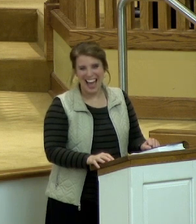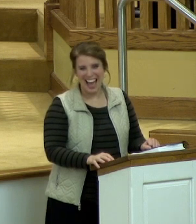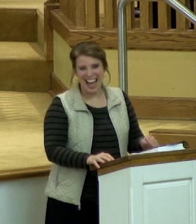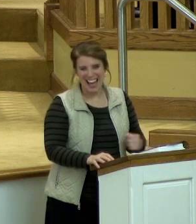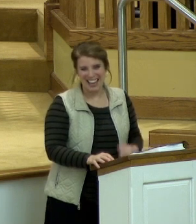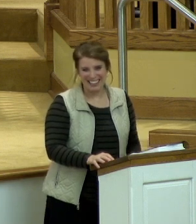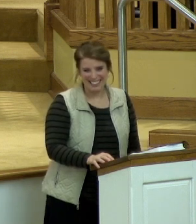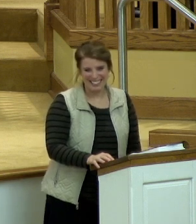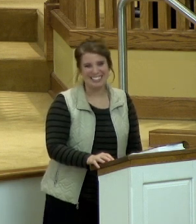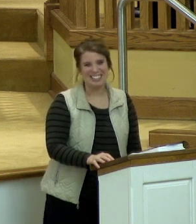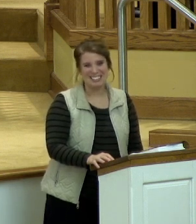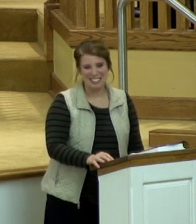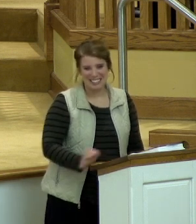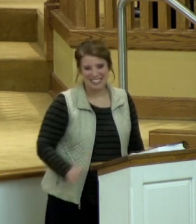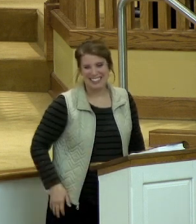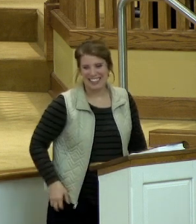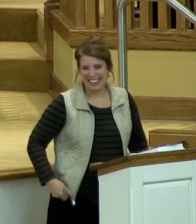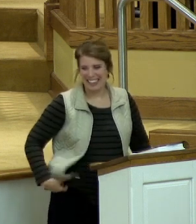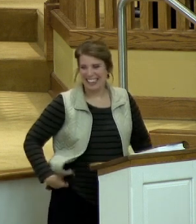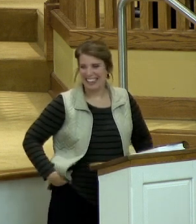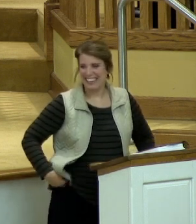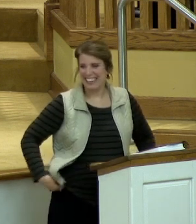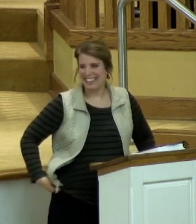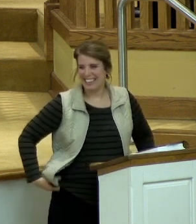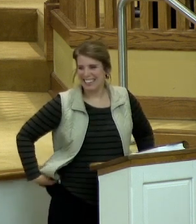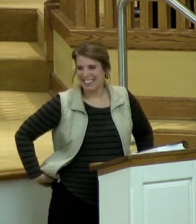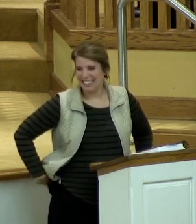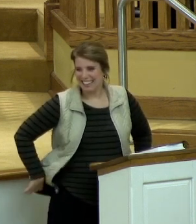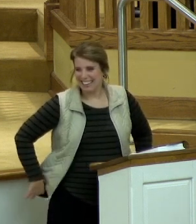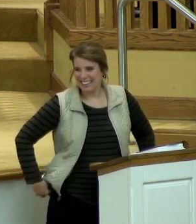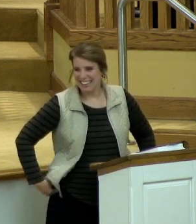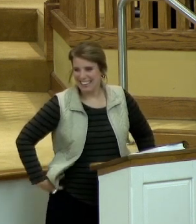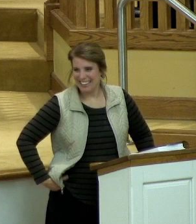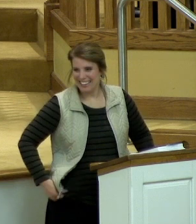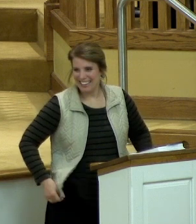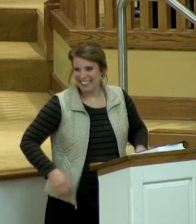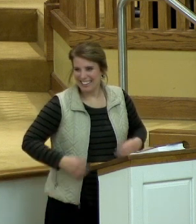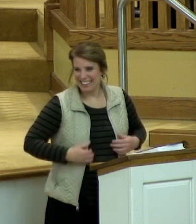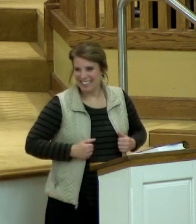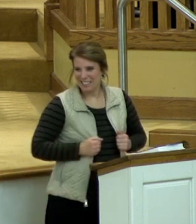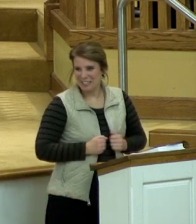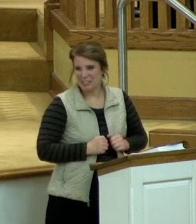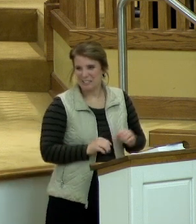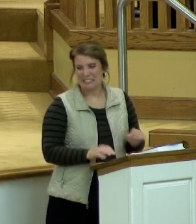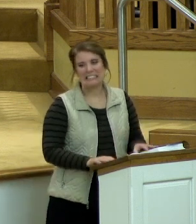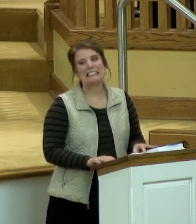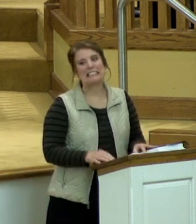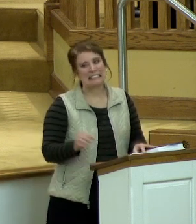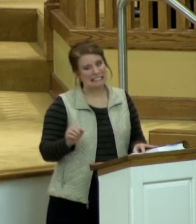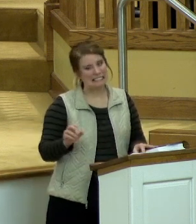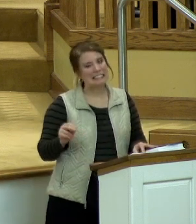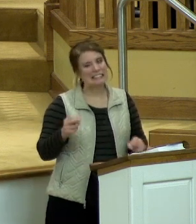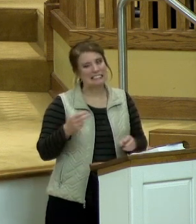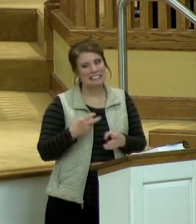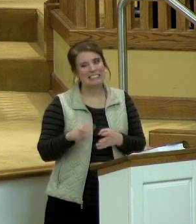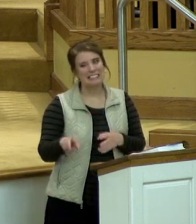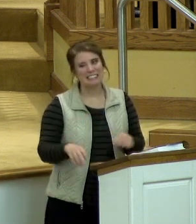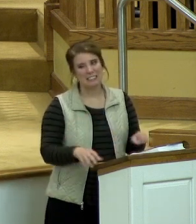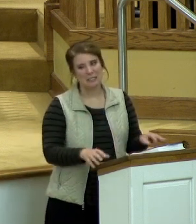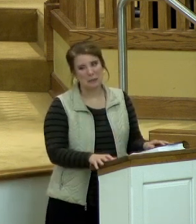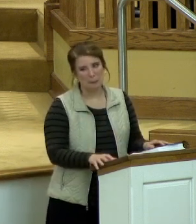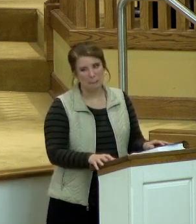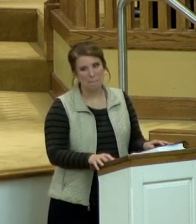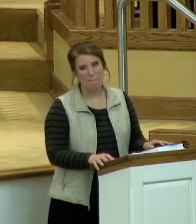have to say anything. Good, next time I'll call you. All right, spokespersons, make your way on up. Spokespersons, make your way on